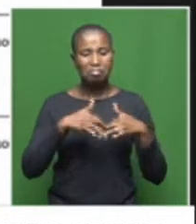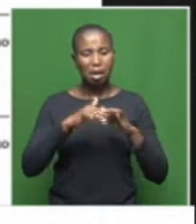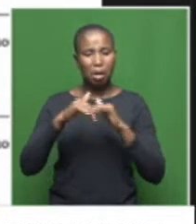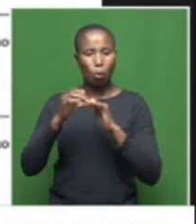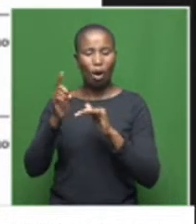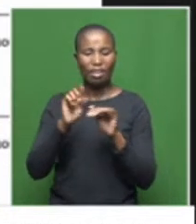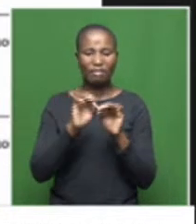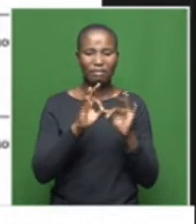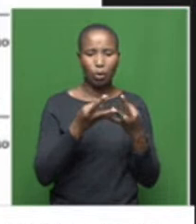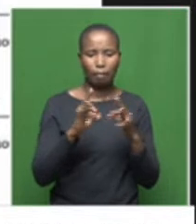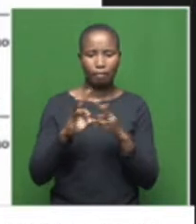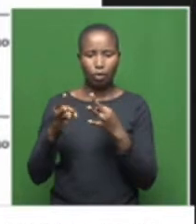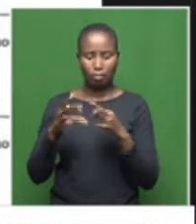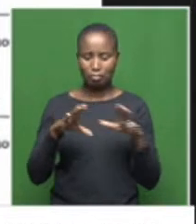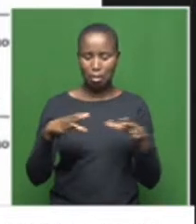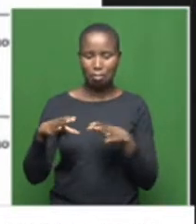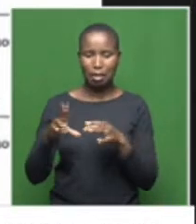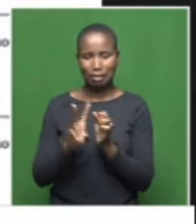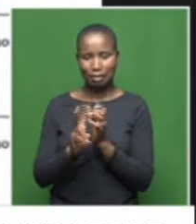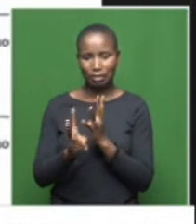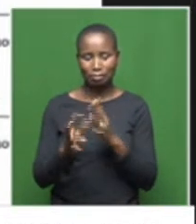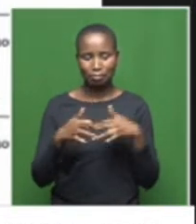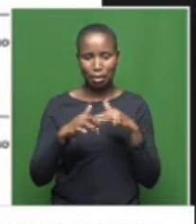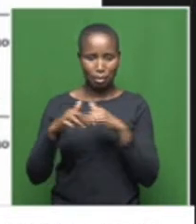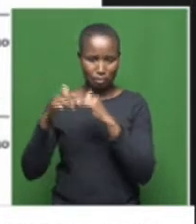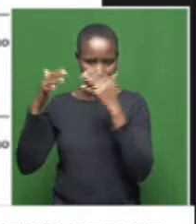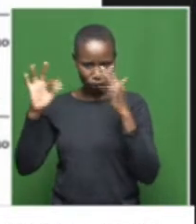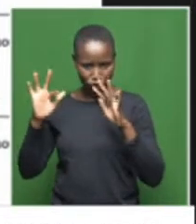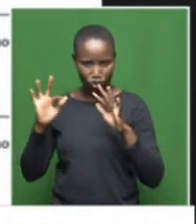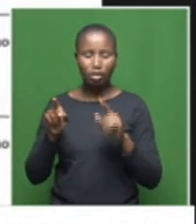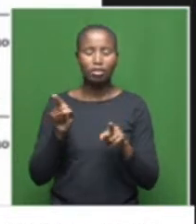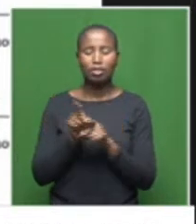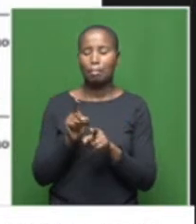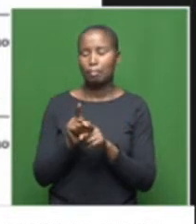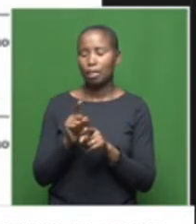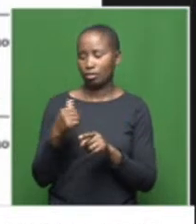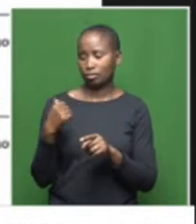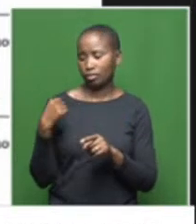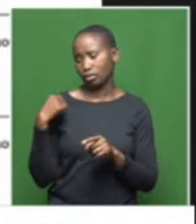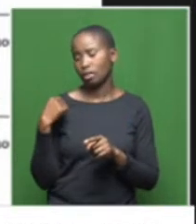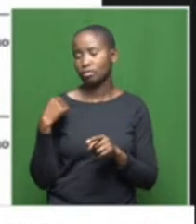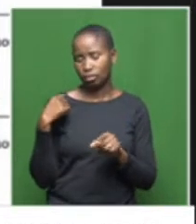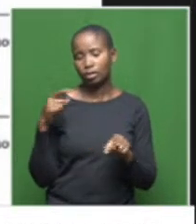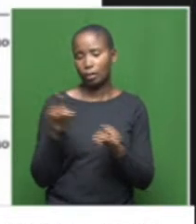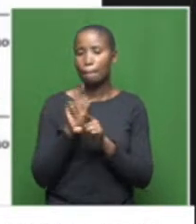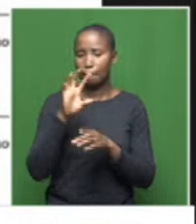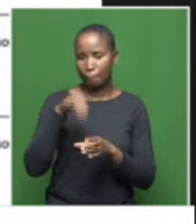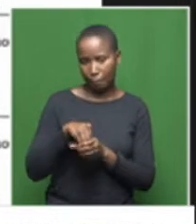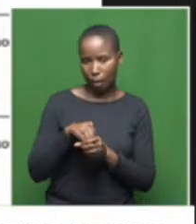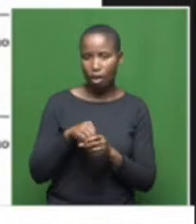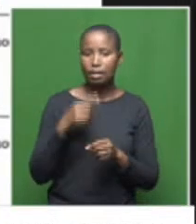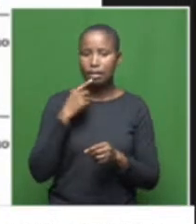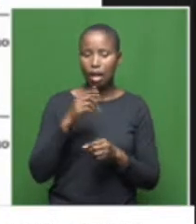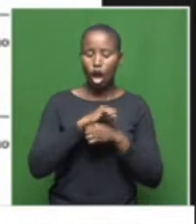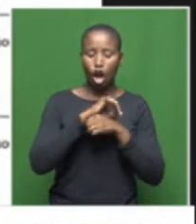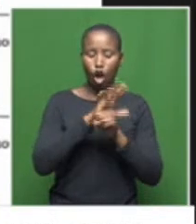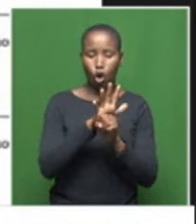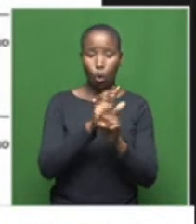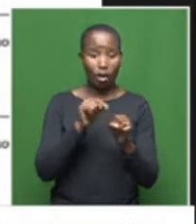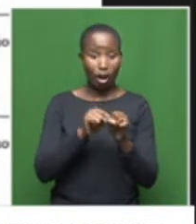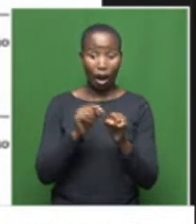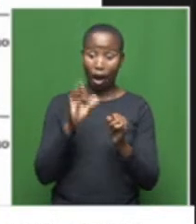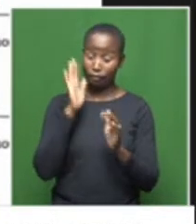two of which I attended during the course of this week, including yesterday, they've emphasized that COVID-19 is not